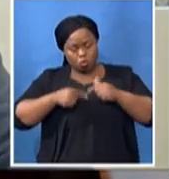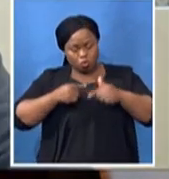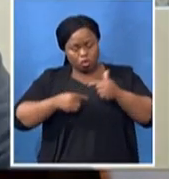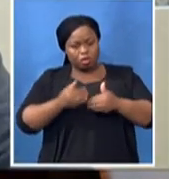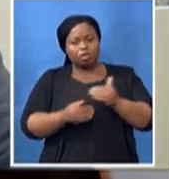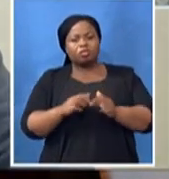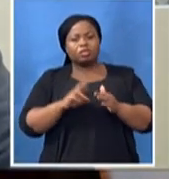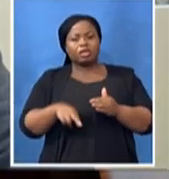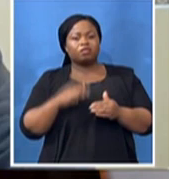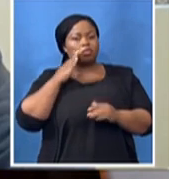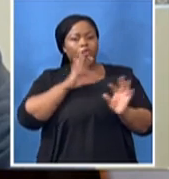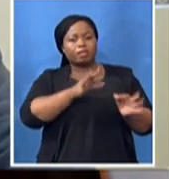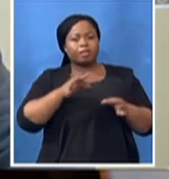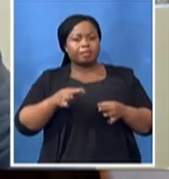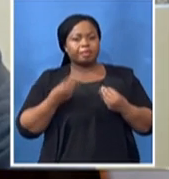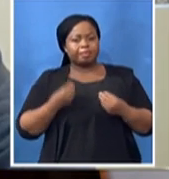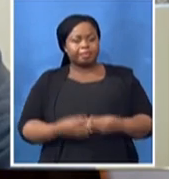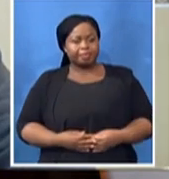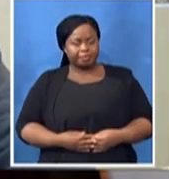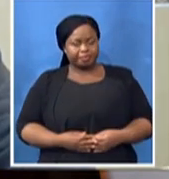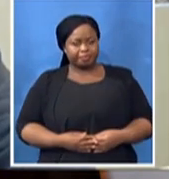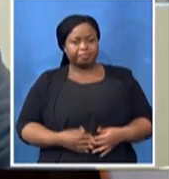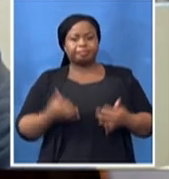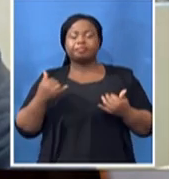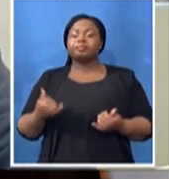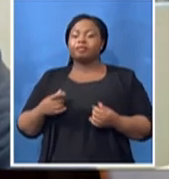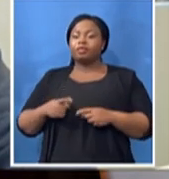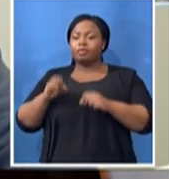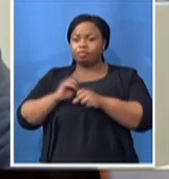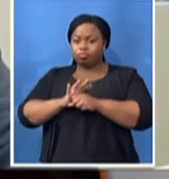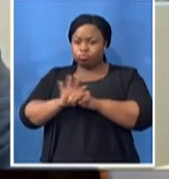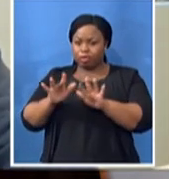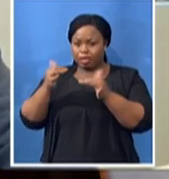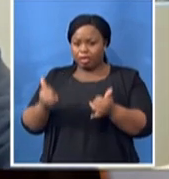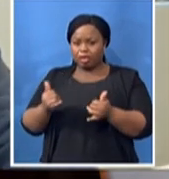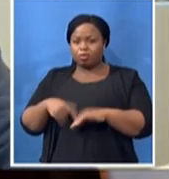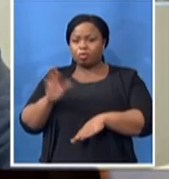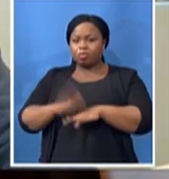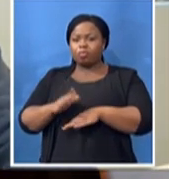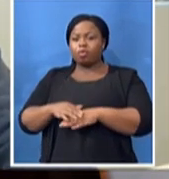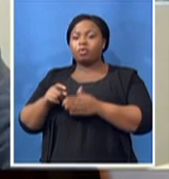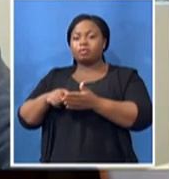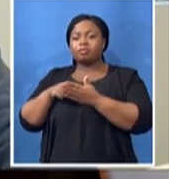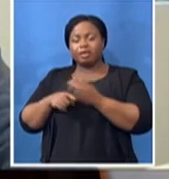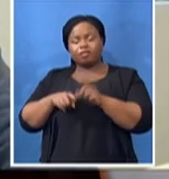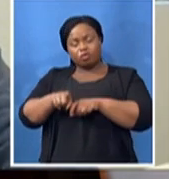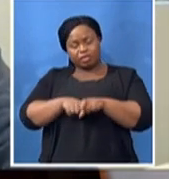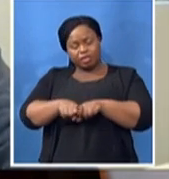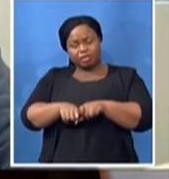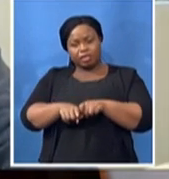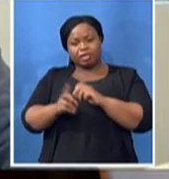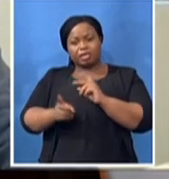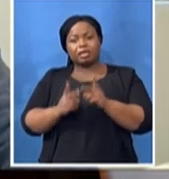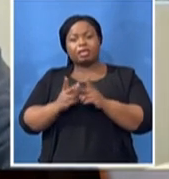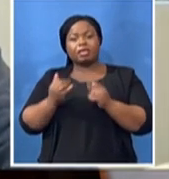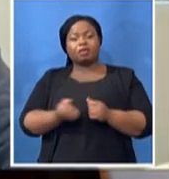pandemic spreads, there is increased demand for testing, and therefore each laboratory, NHLS, would